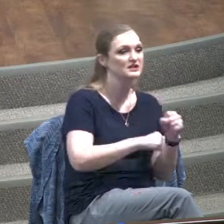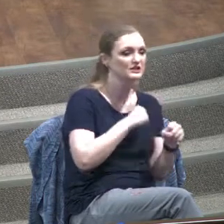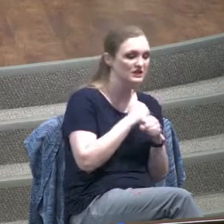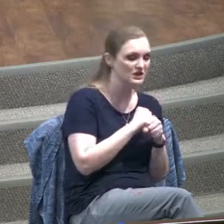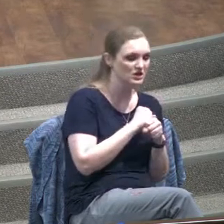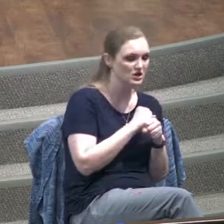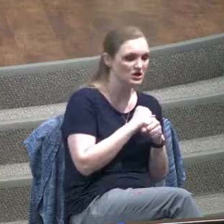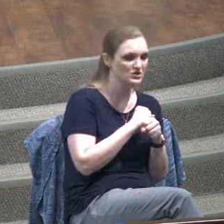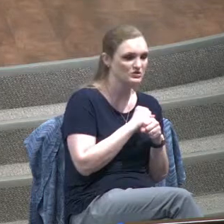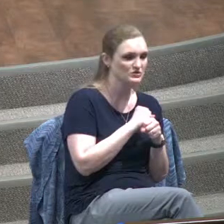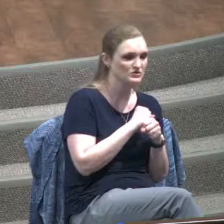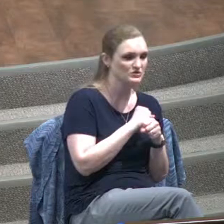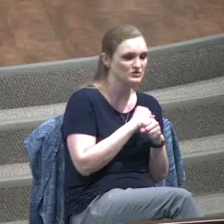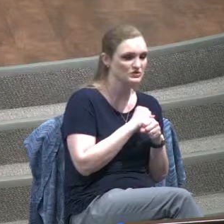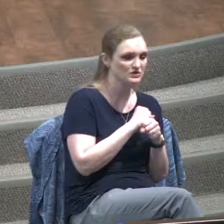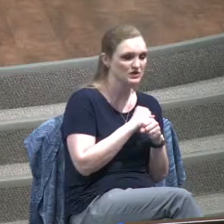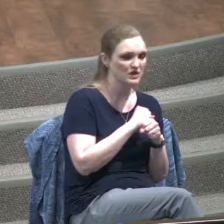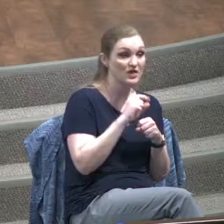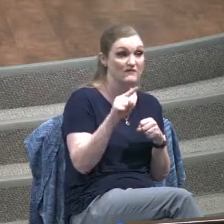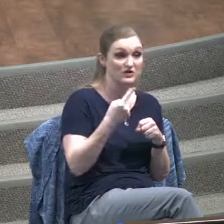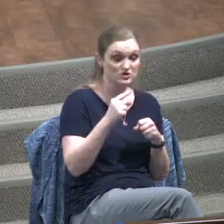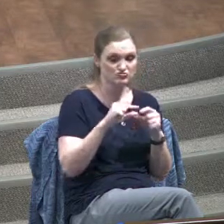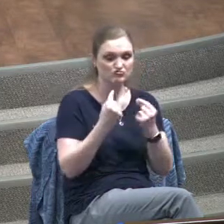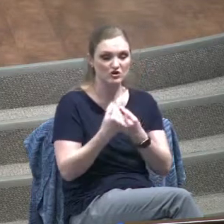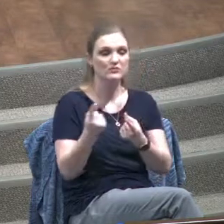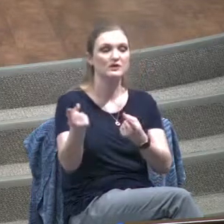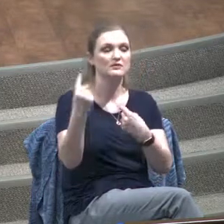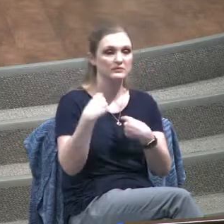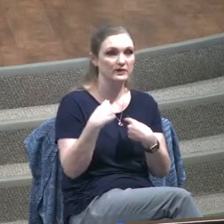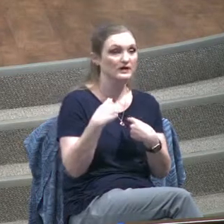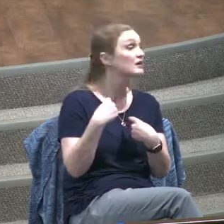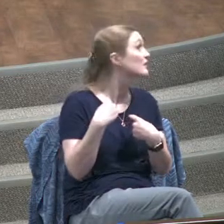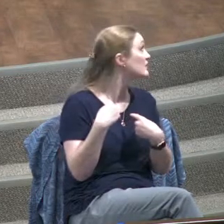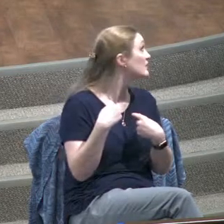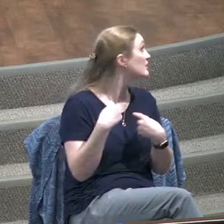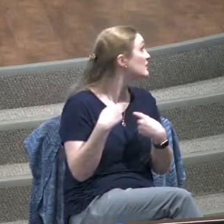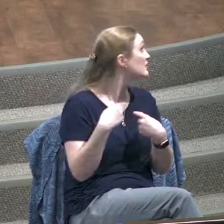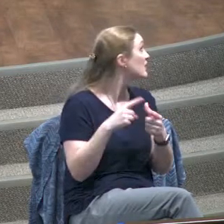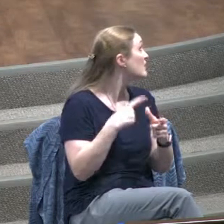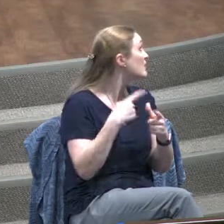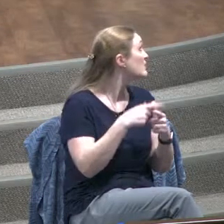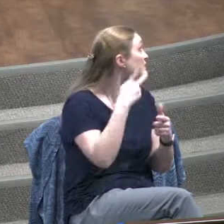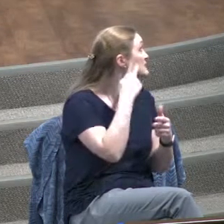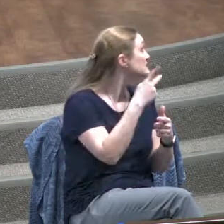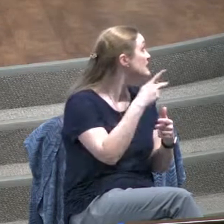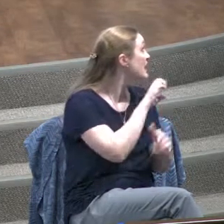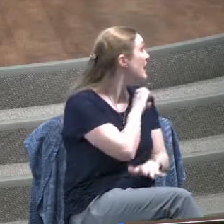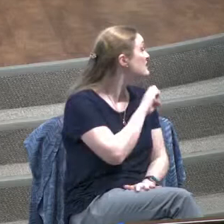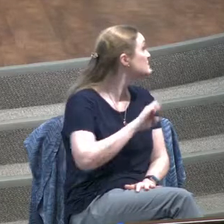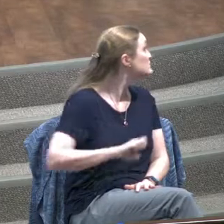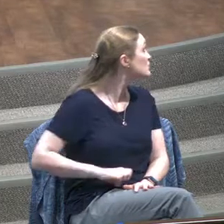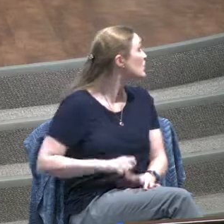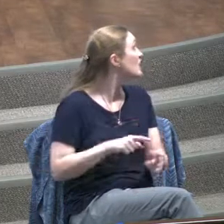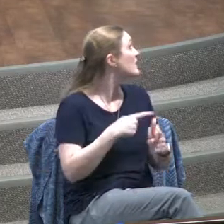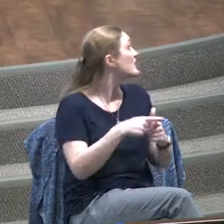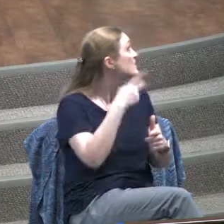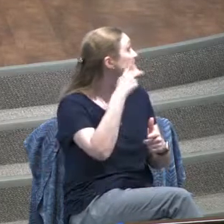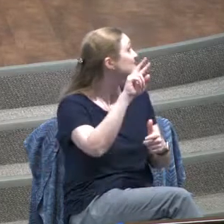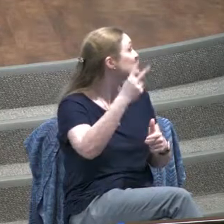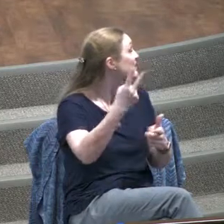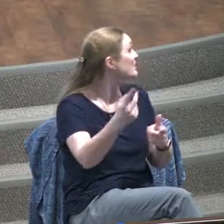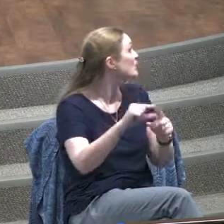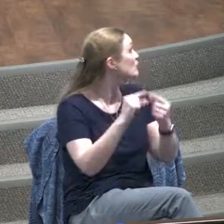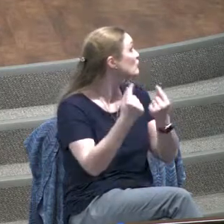with the first group coming back under Zerubbabel. Then we see Esther, and then we see the second group coming